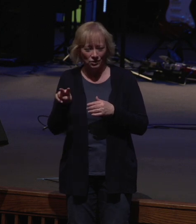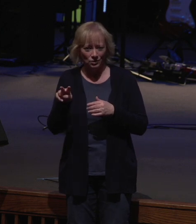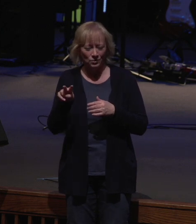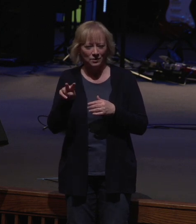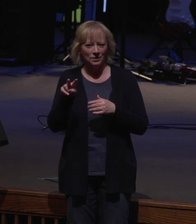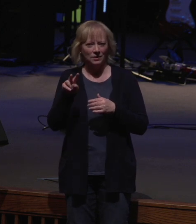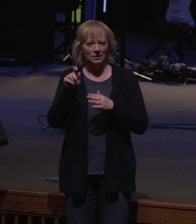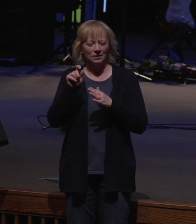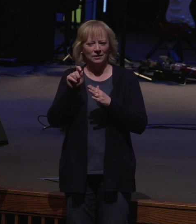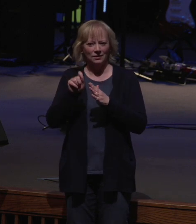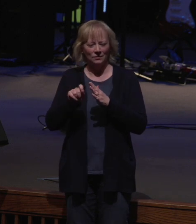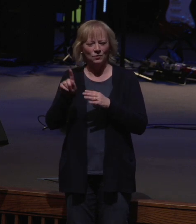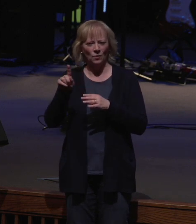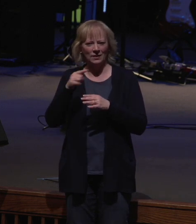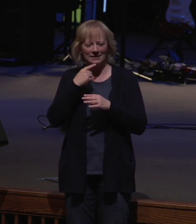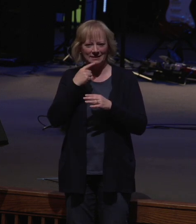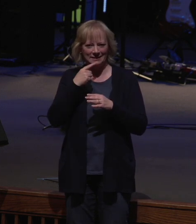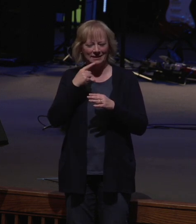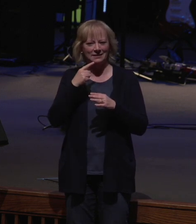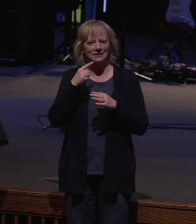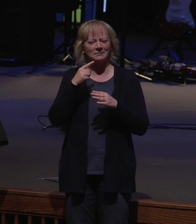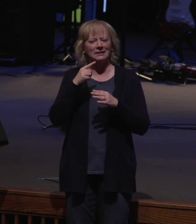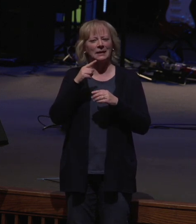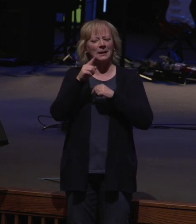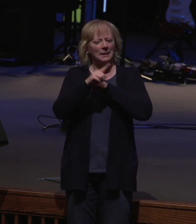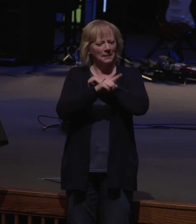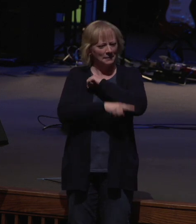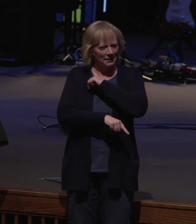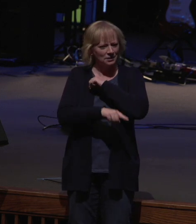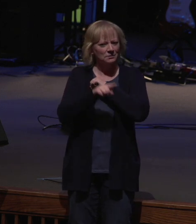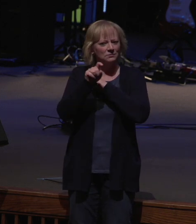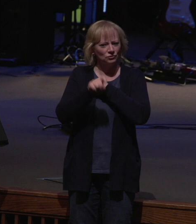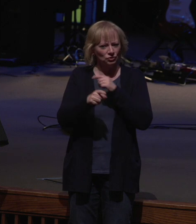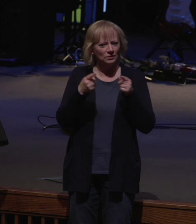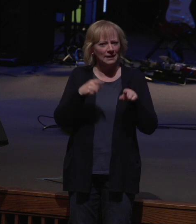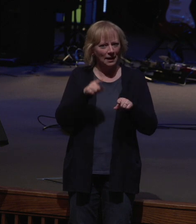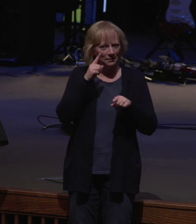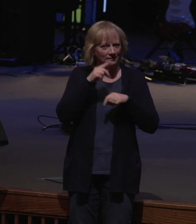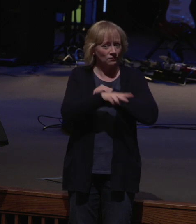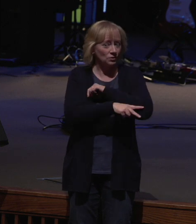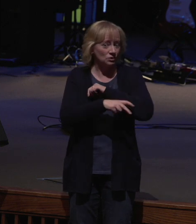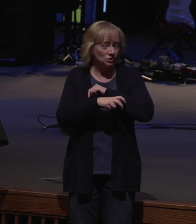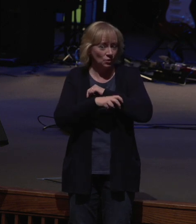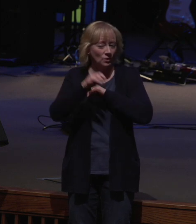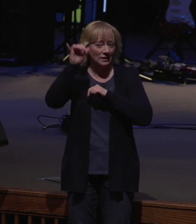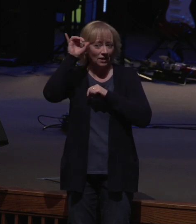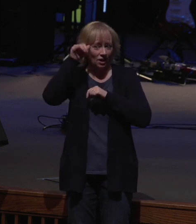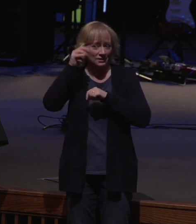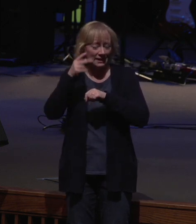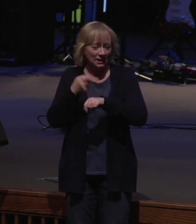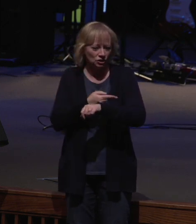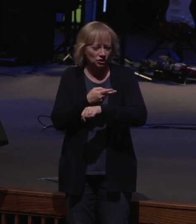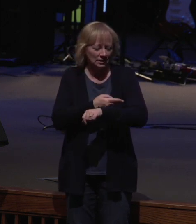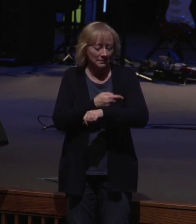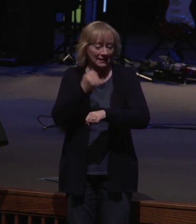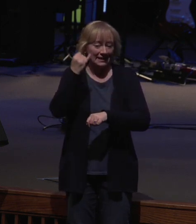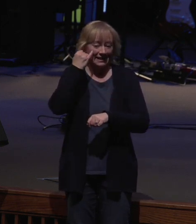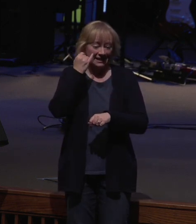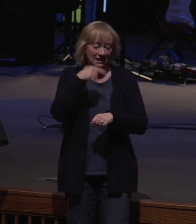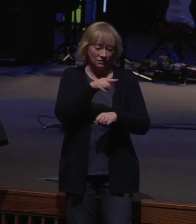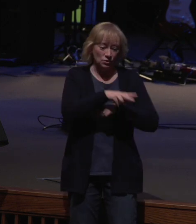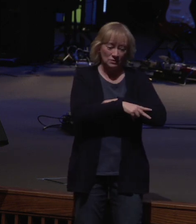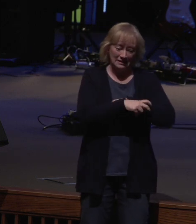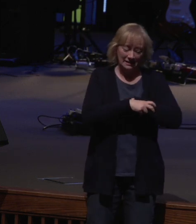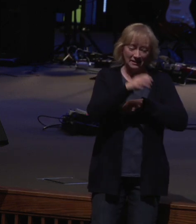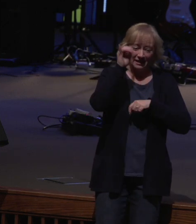Exodus 22:1 says that restitution needs to be made for stolen oxen and sheep. If you steal an oxen or a